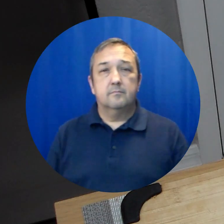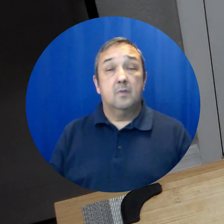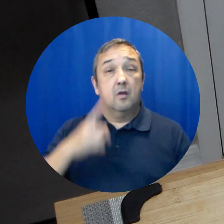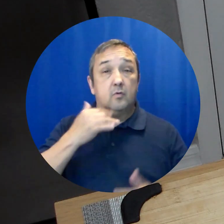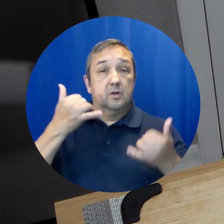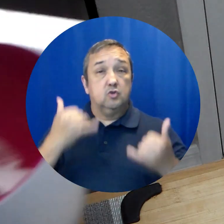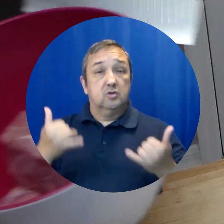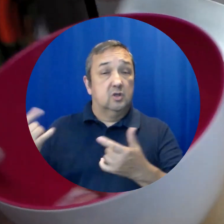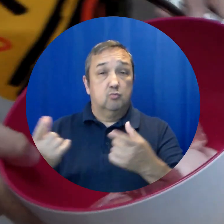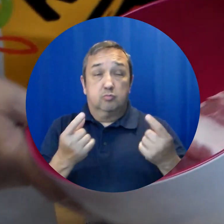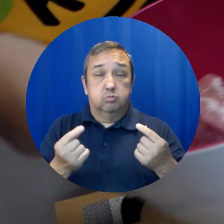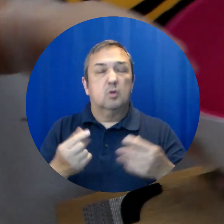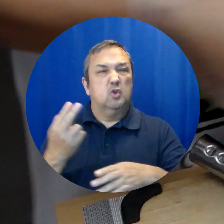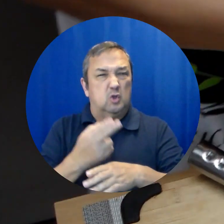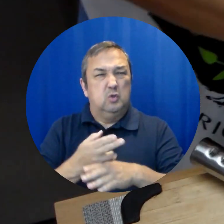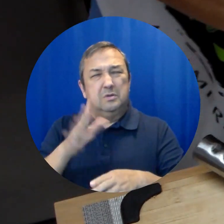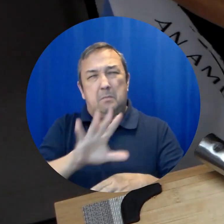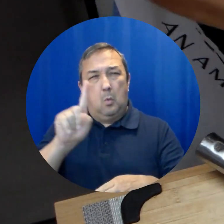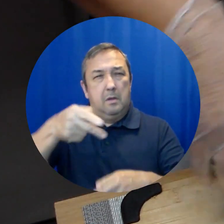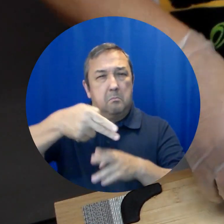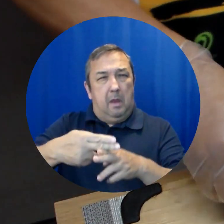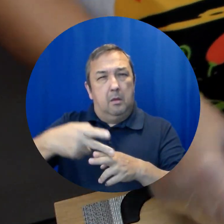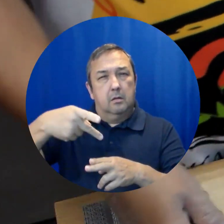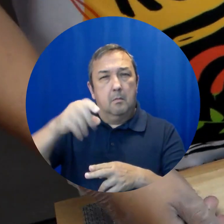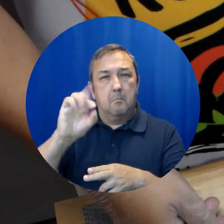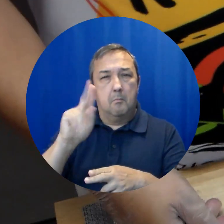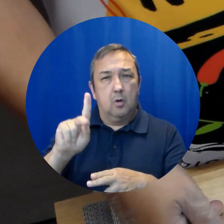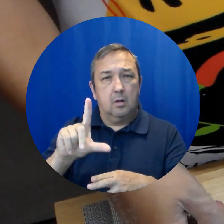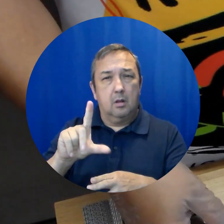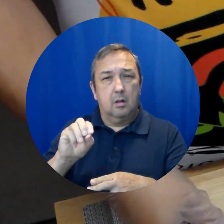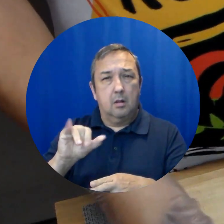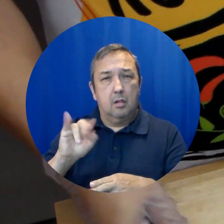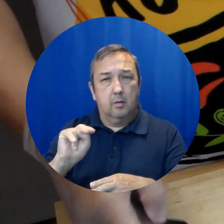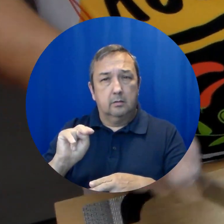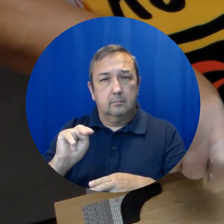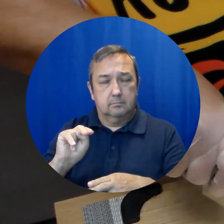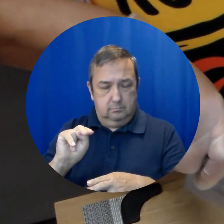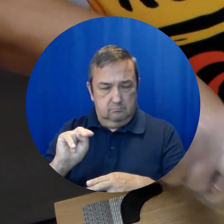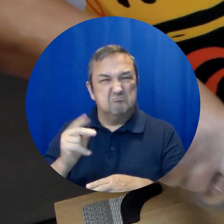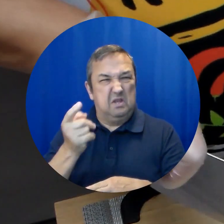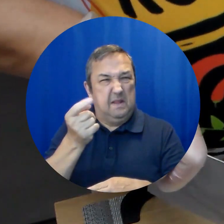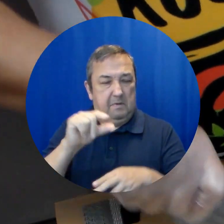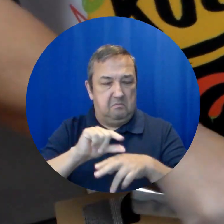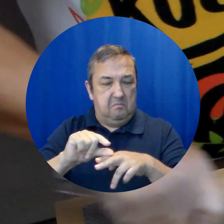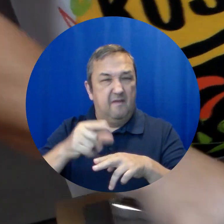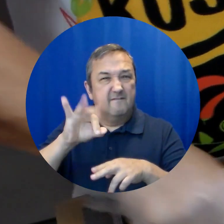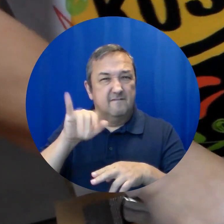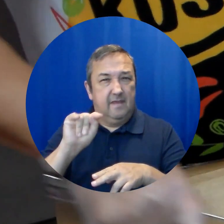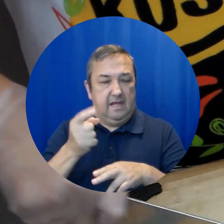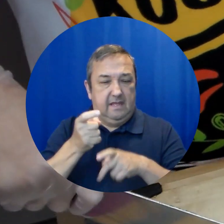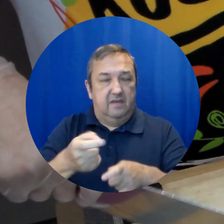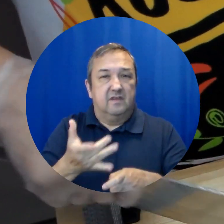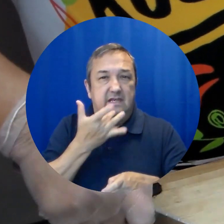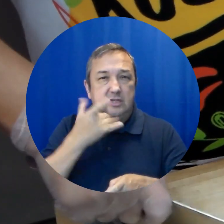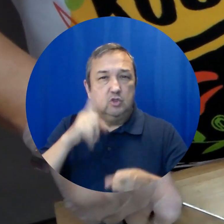Now for today's adventure, we're going to be using just about a pound of pork loin. You want a little bit of fat on your pork. That's what gives the flavor